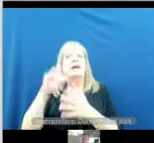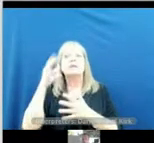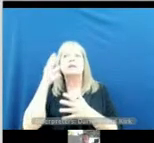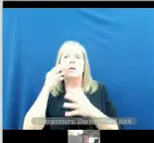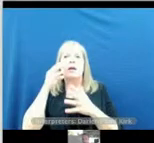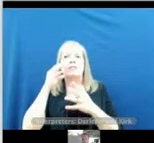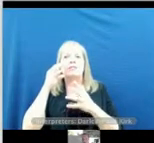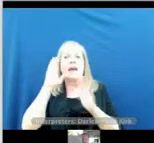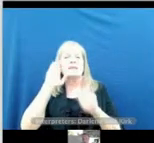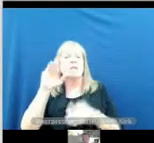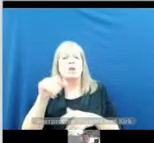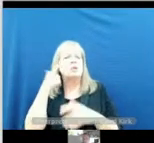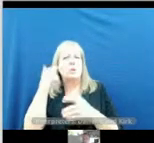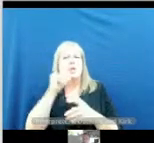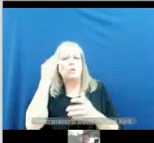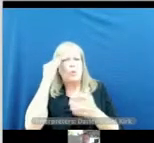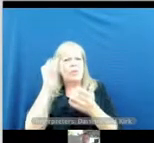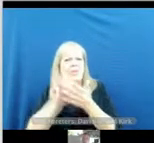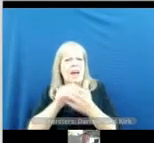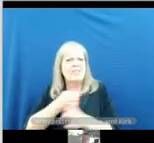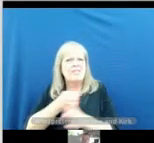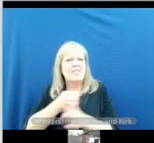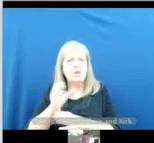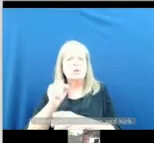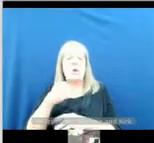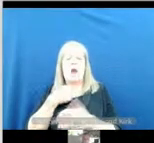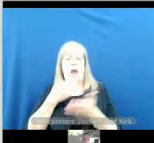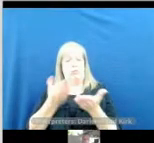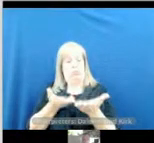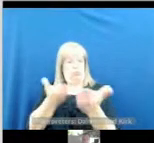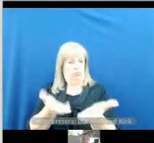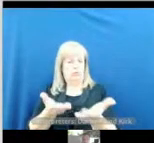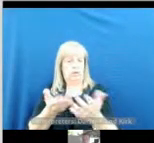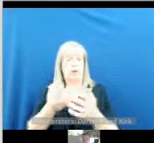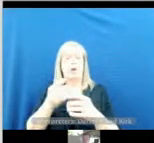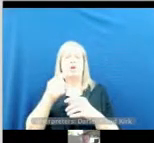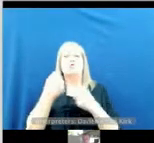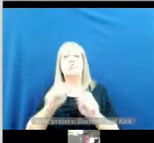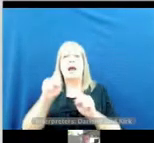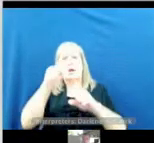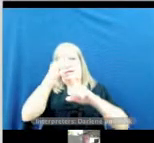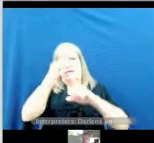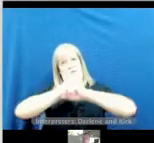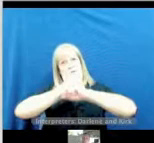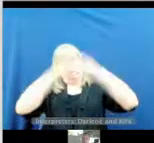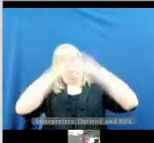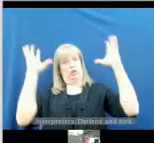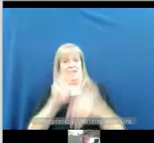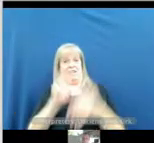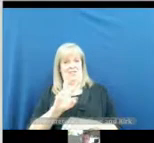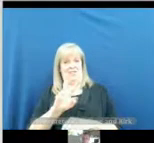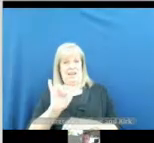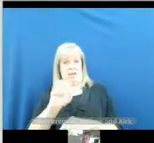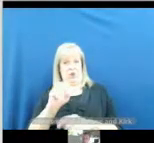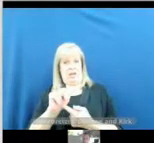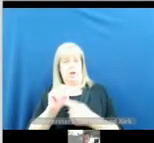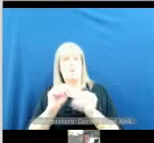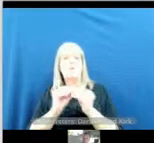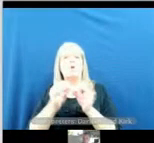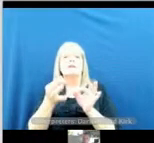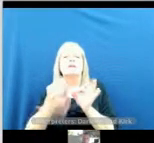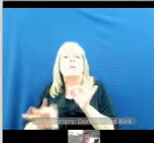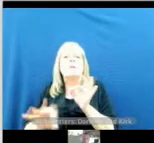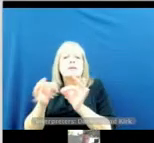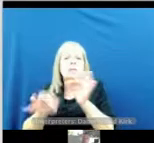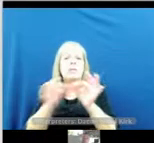So what I would suggest then is to think about vision in more simple terms. And so that way, if you talk about it more